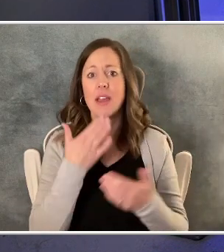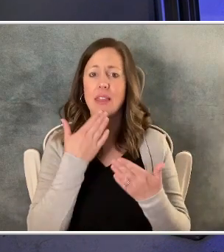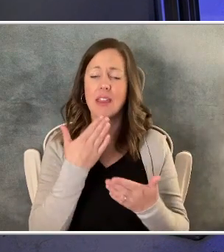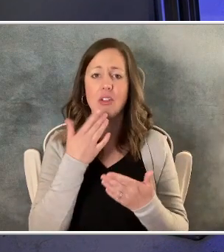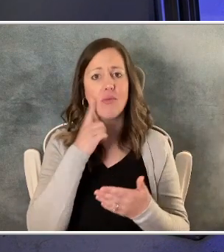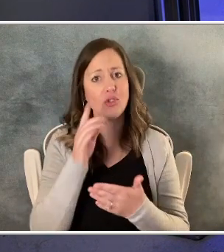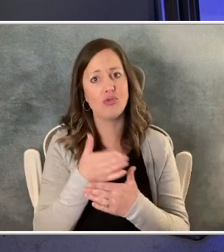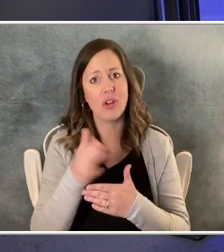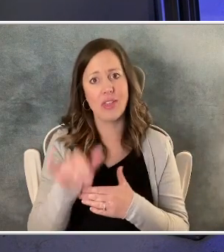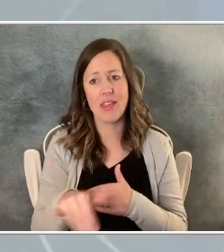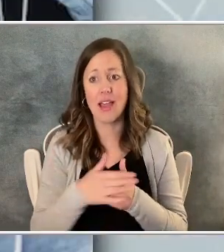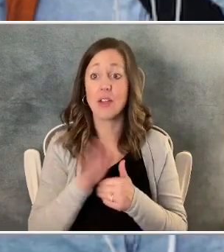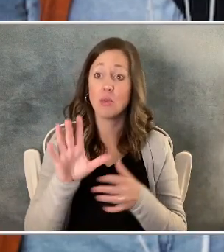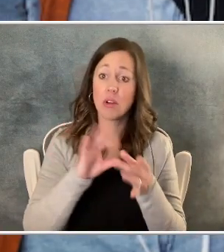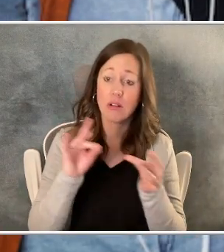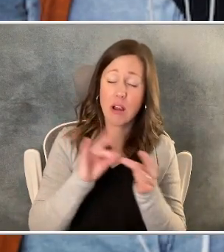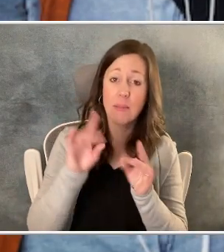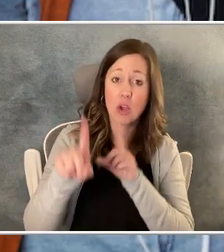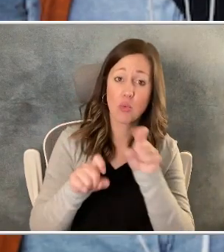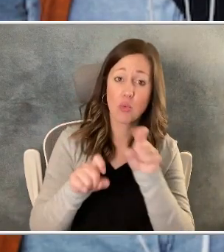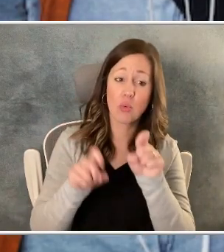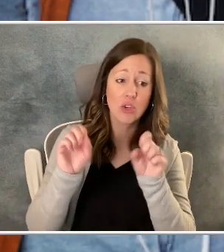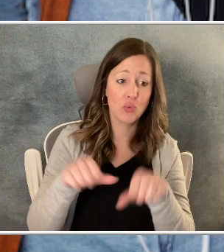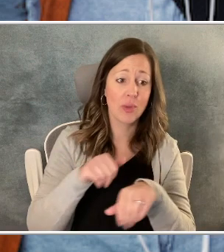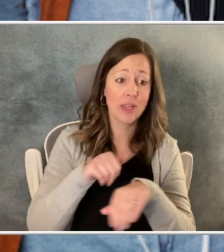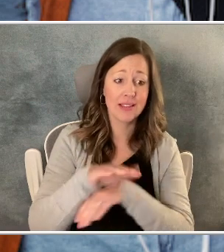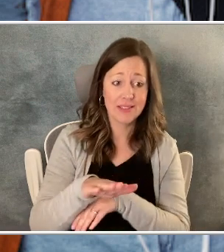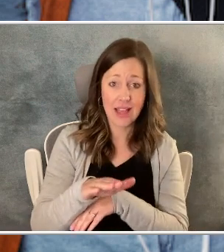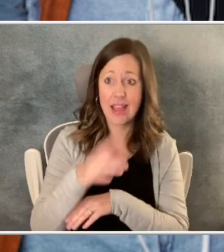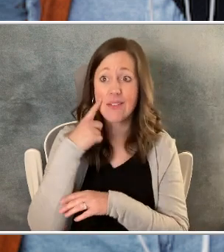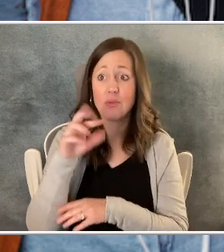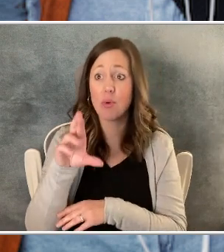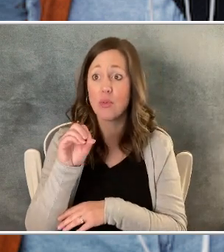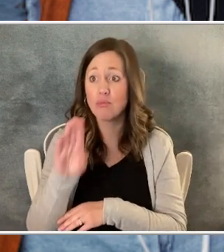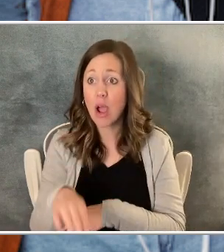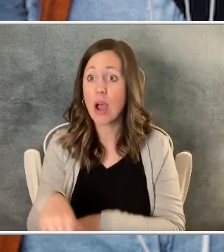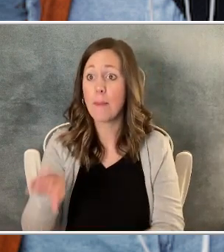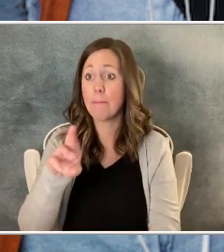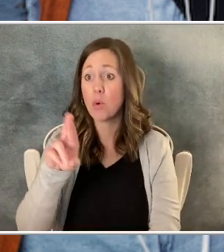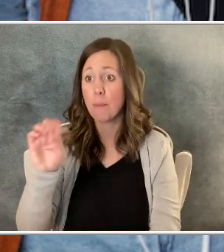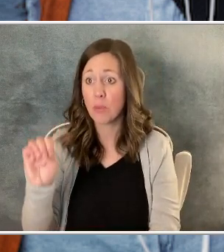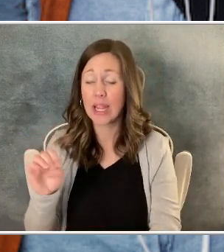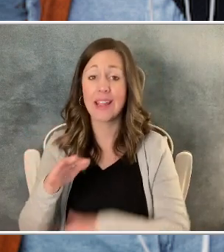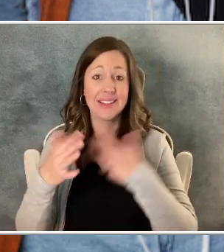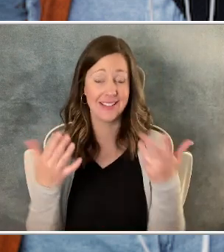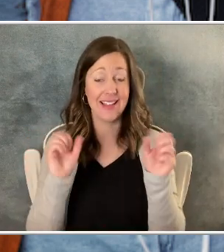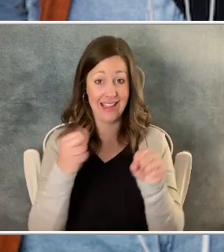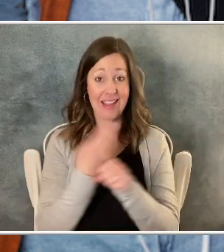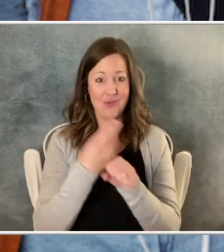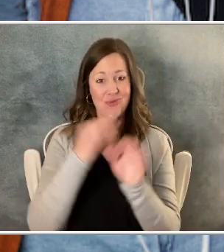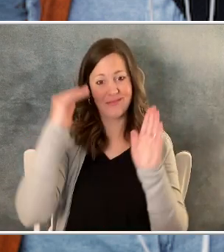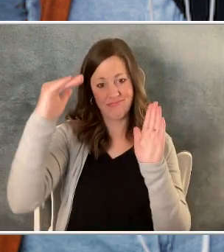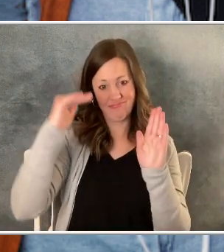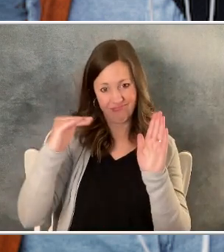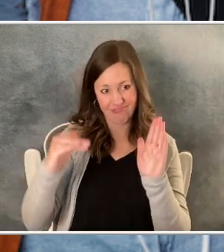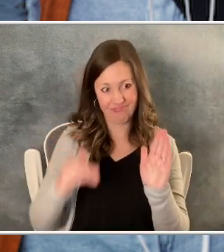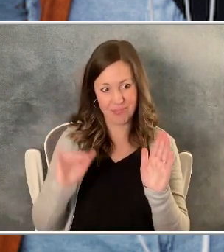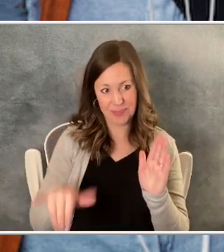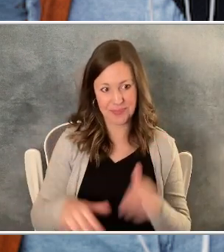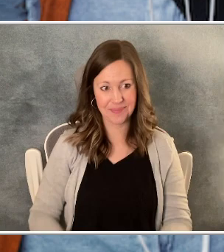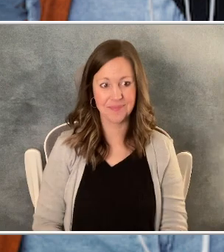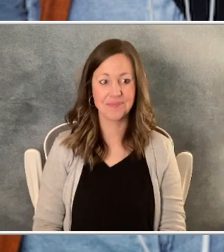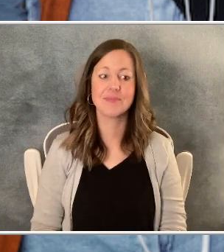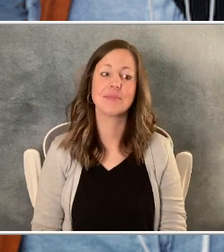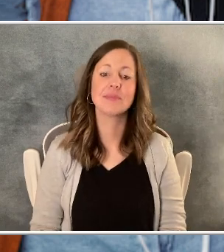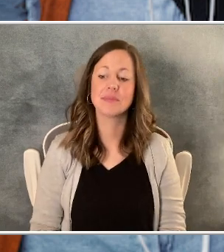a comment or a question for Rob or Bree or Dr. Cunningham. You can use the chat on YouTube or Facebook. You can tweet us or email the Medical News Network. Info is